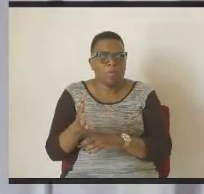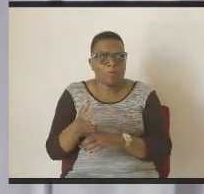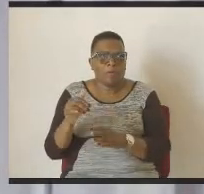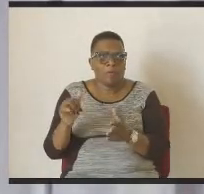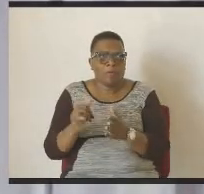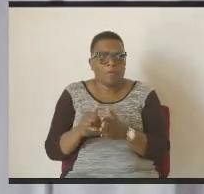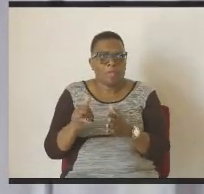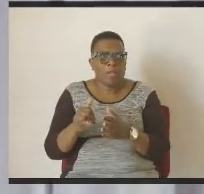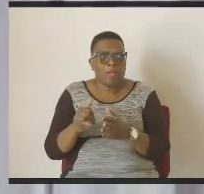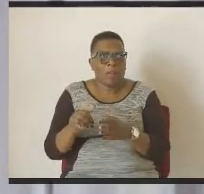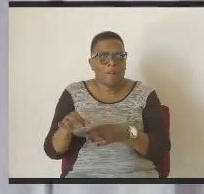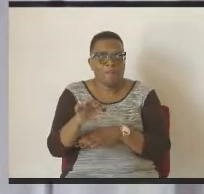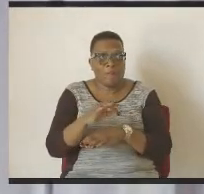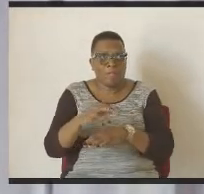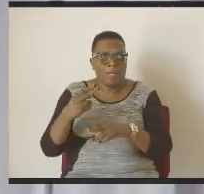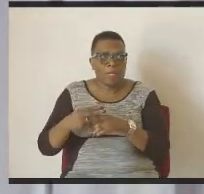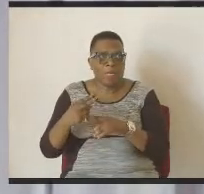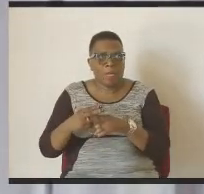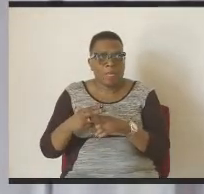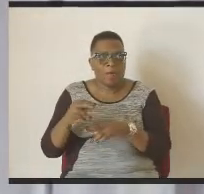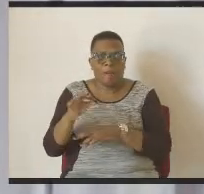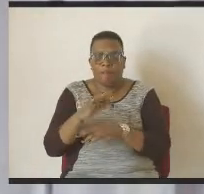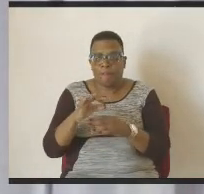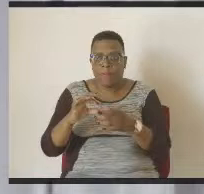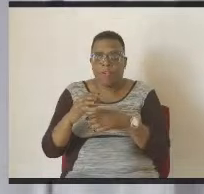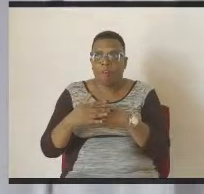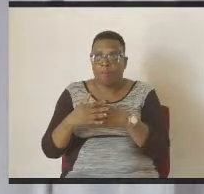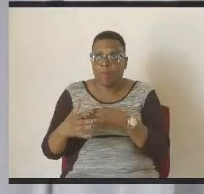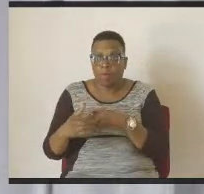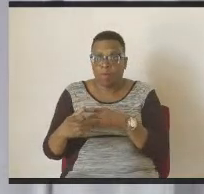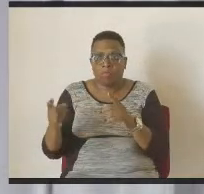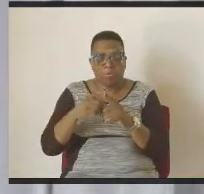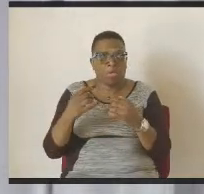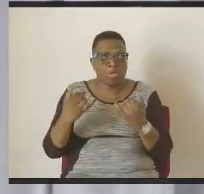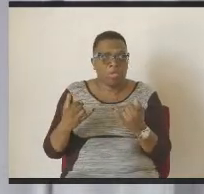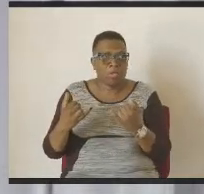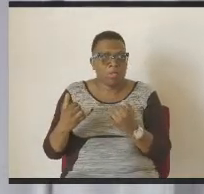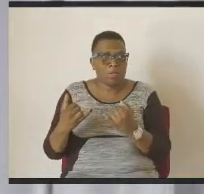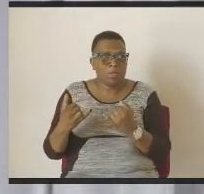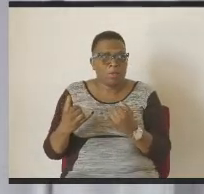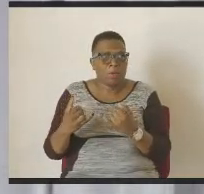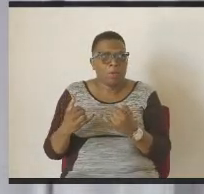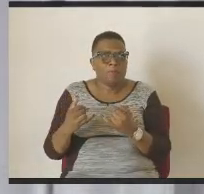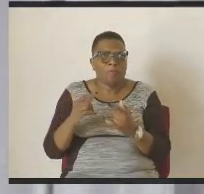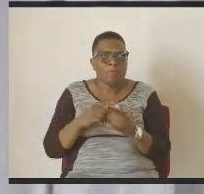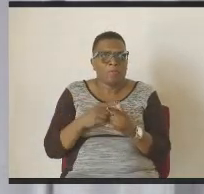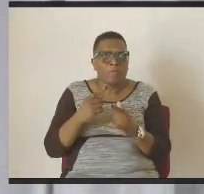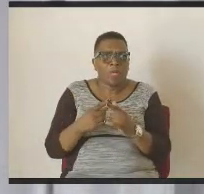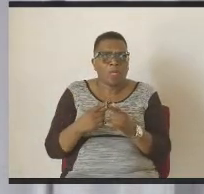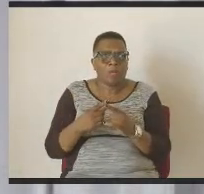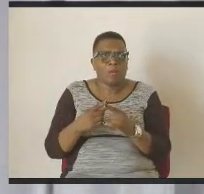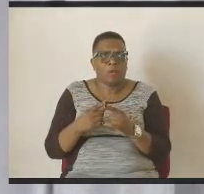field has been called the field of blood to this day. Then was fulfilled what was spoken by Jeremiah the prophet,